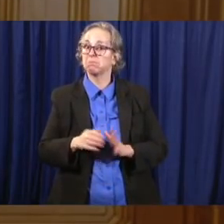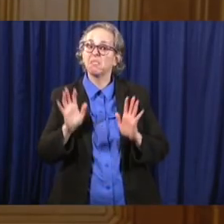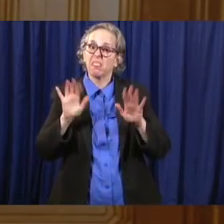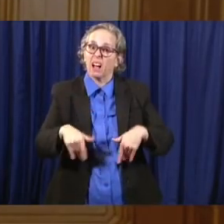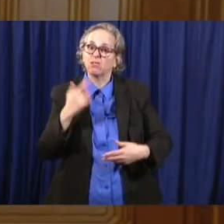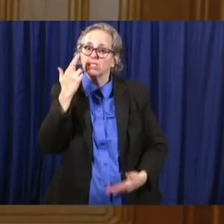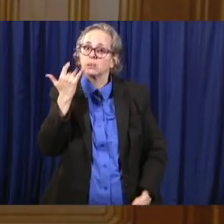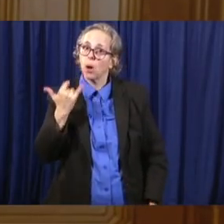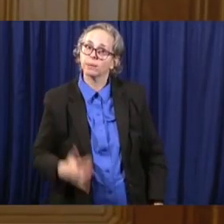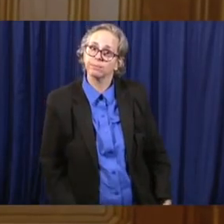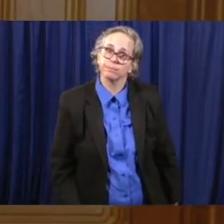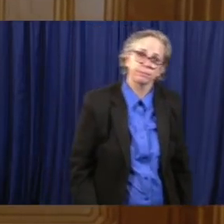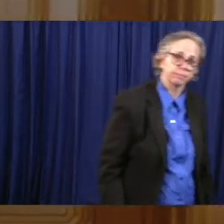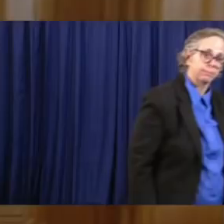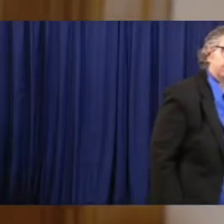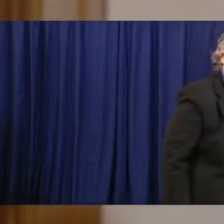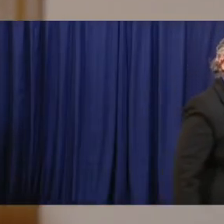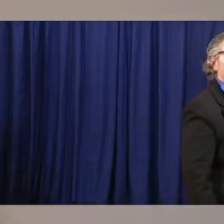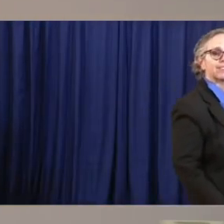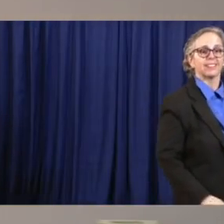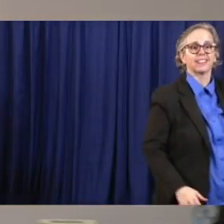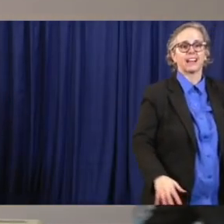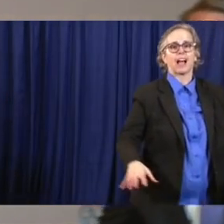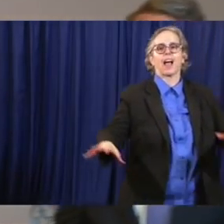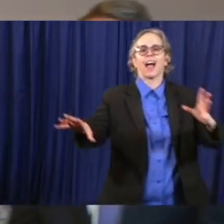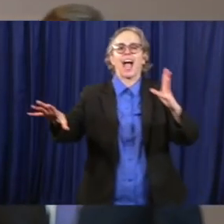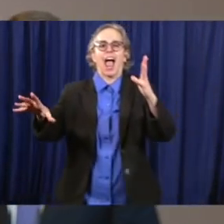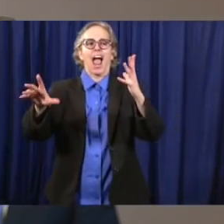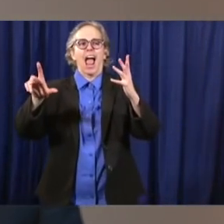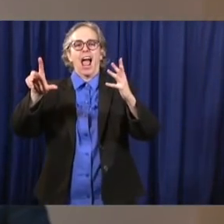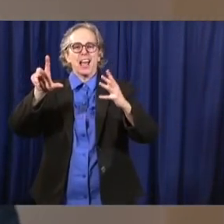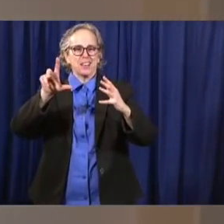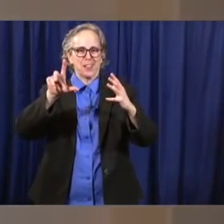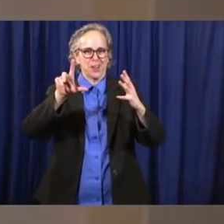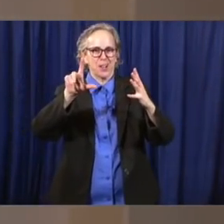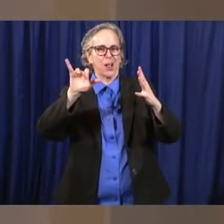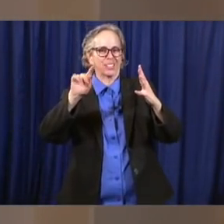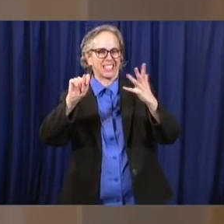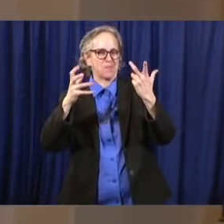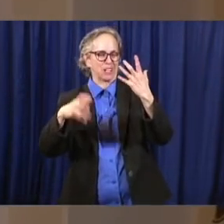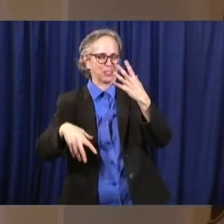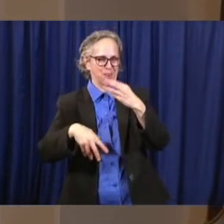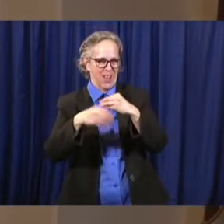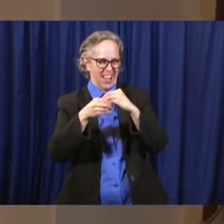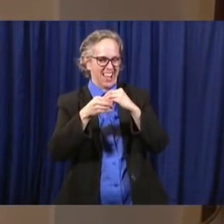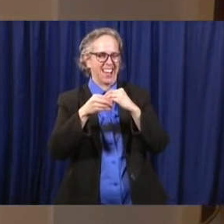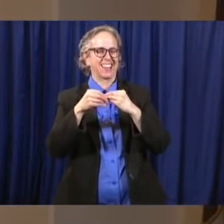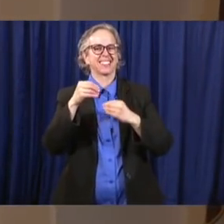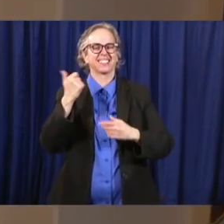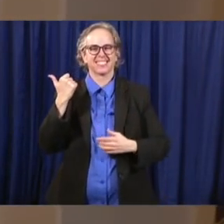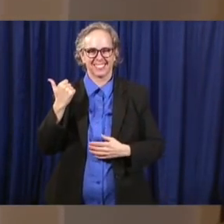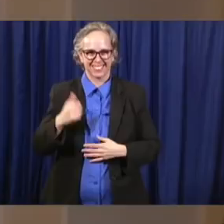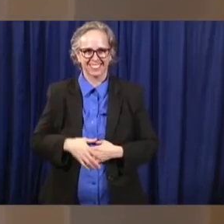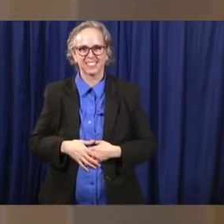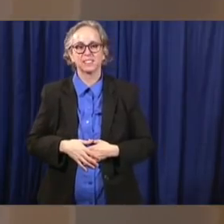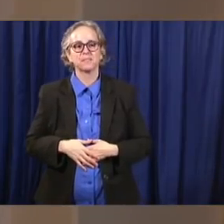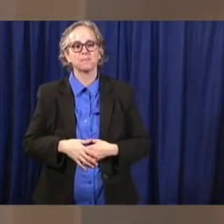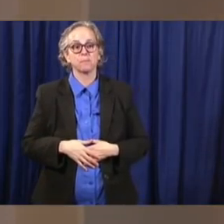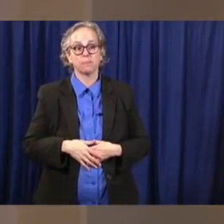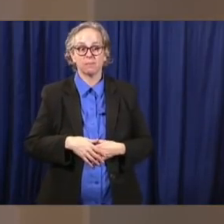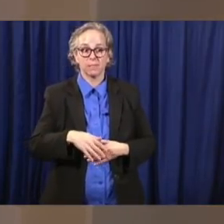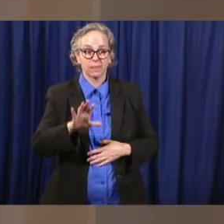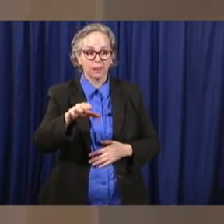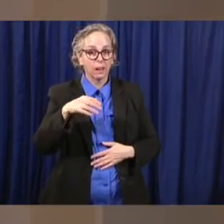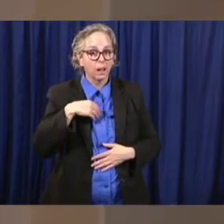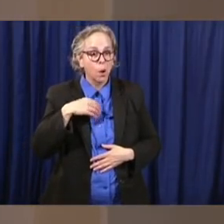you. The only thing I would add to that is that this is all part of what we do. We listen to people. We listen to the